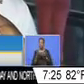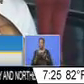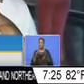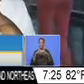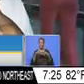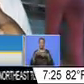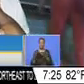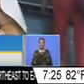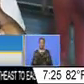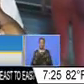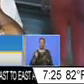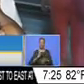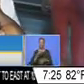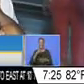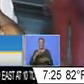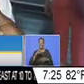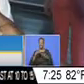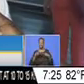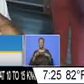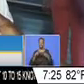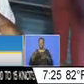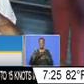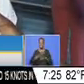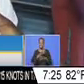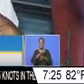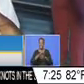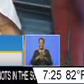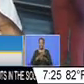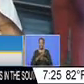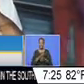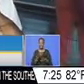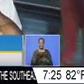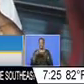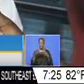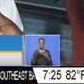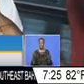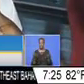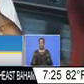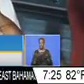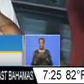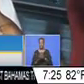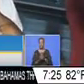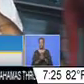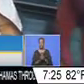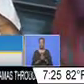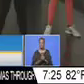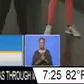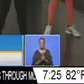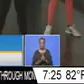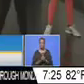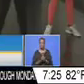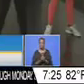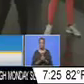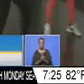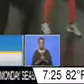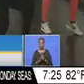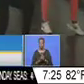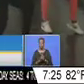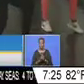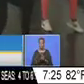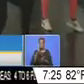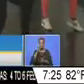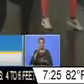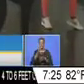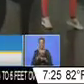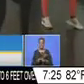have the talent here that want to be exposed to such foreign entities and create marketing and networking strategies with these teams. And that's been a look at